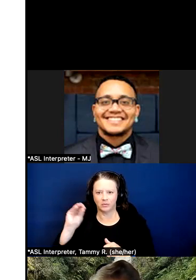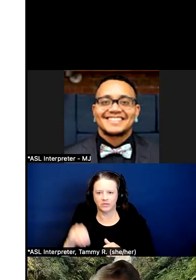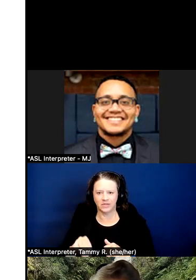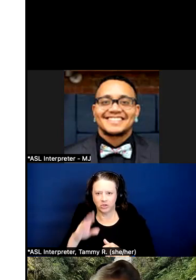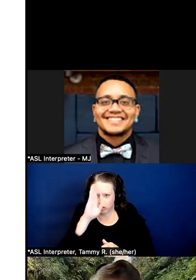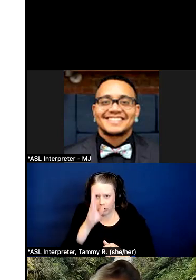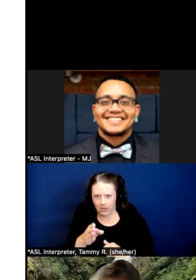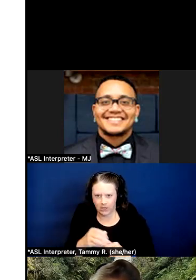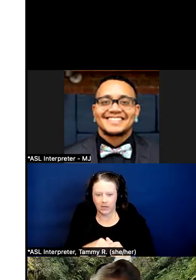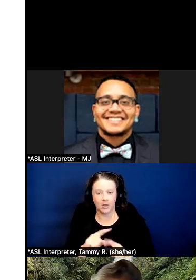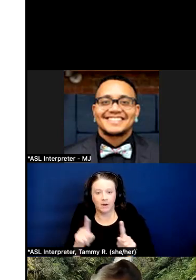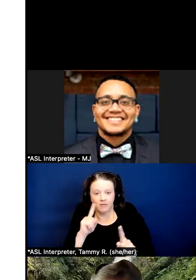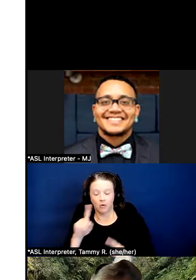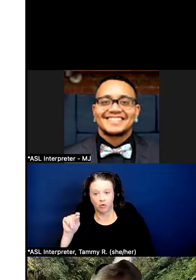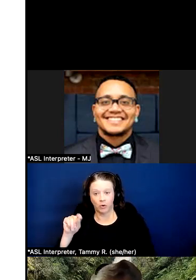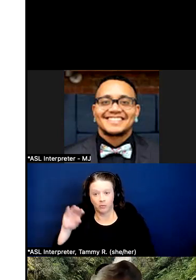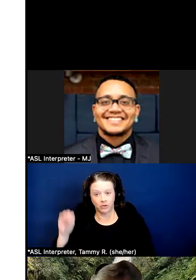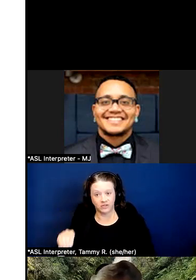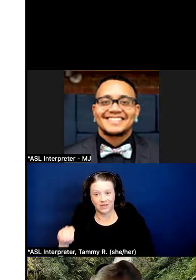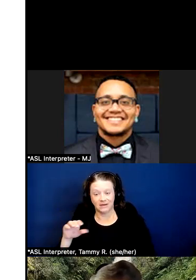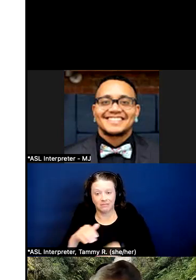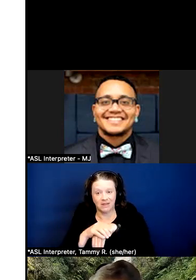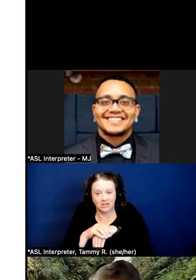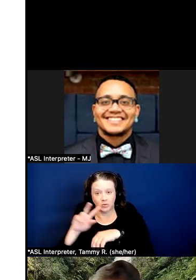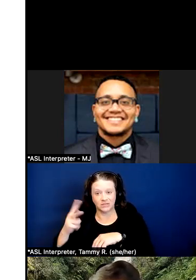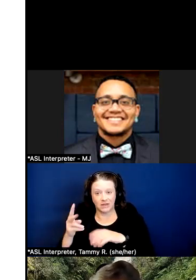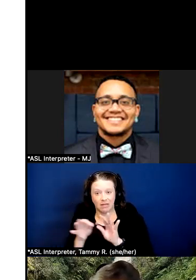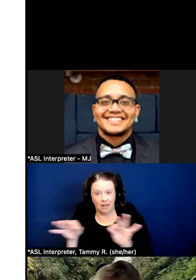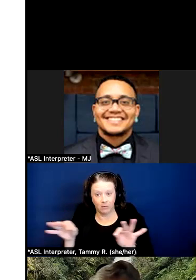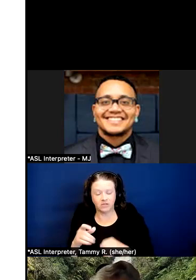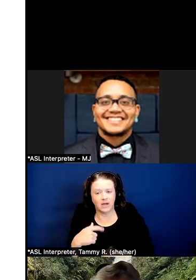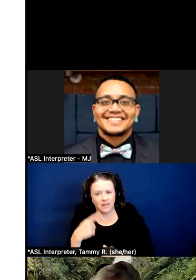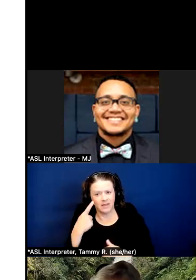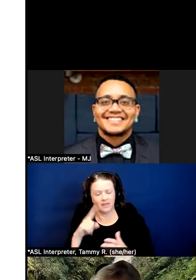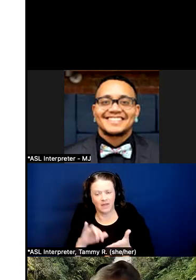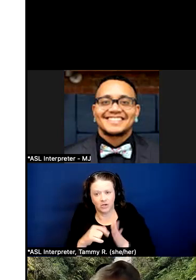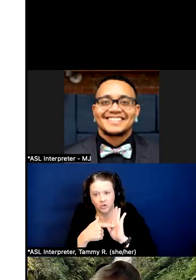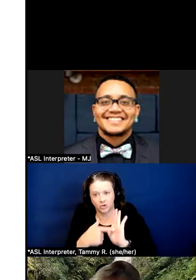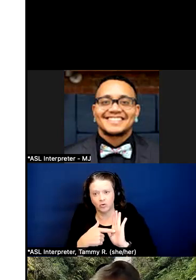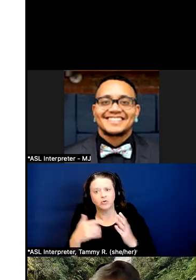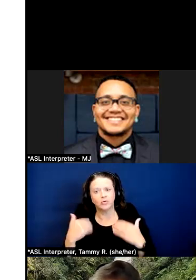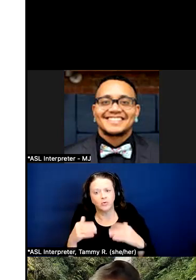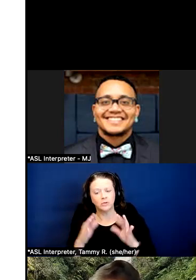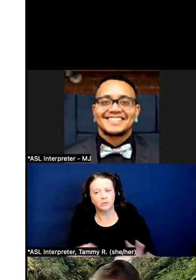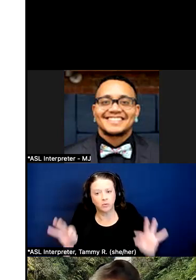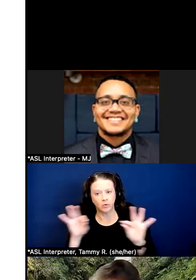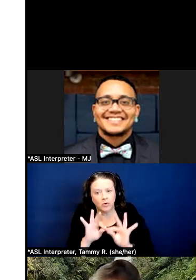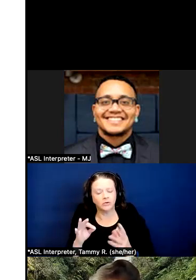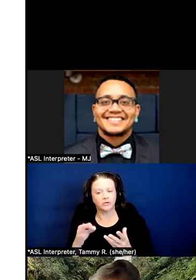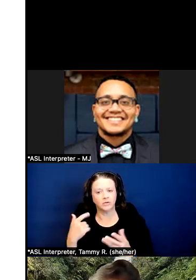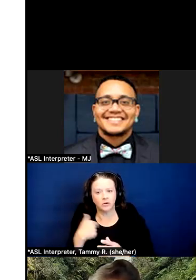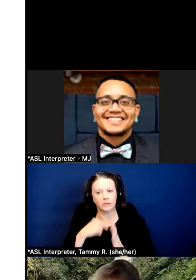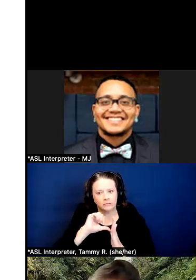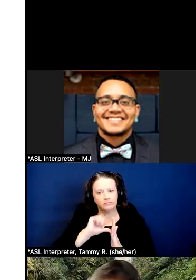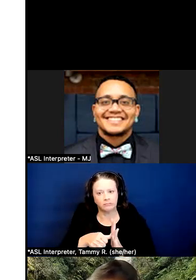for 20%, English was their second language. And I think that does speak to the importance we put on making sure that we